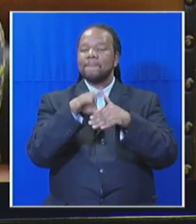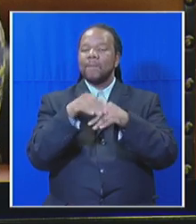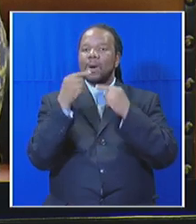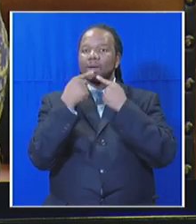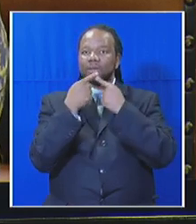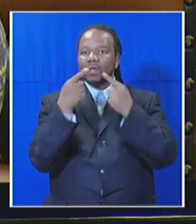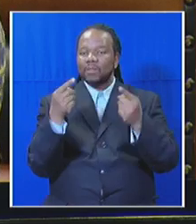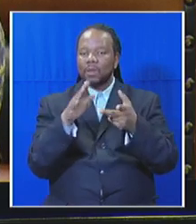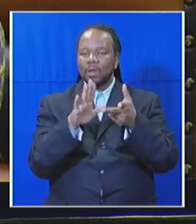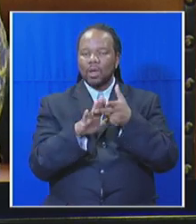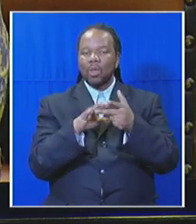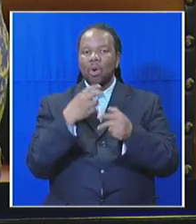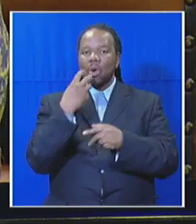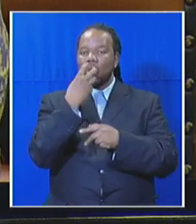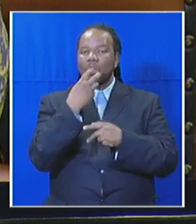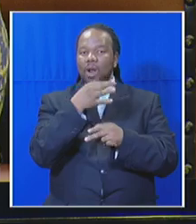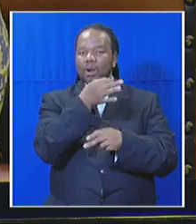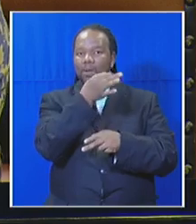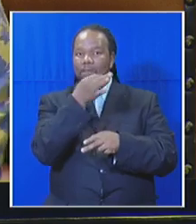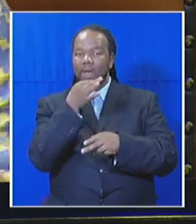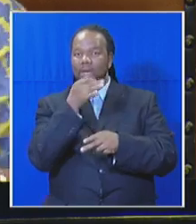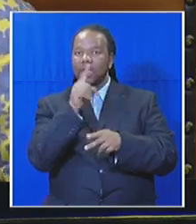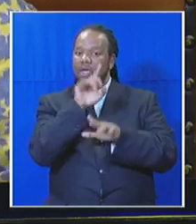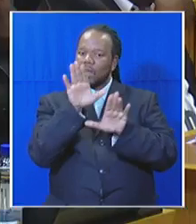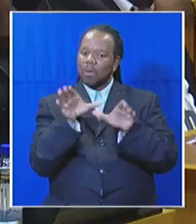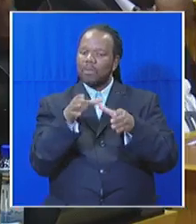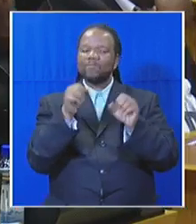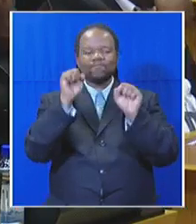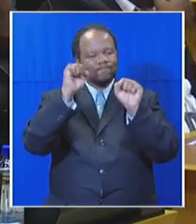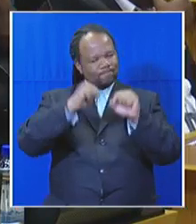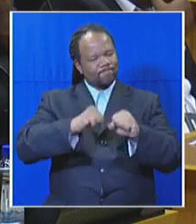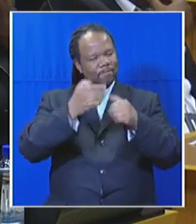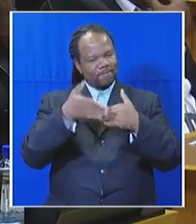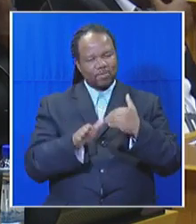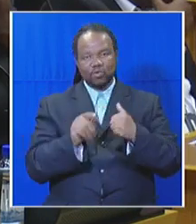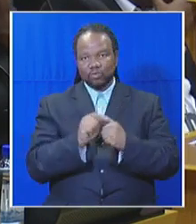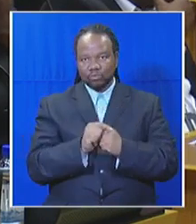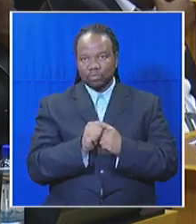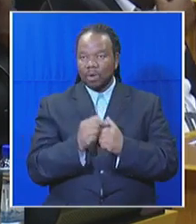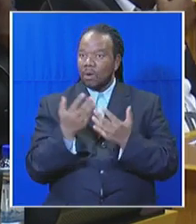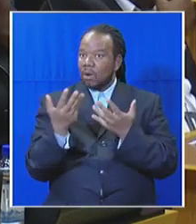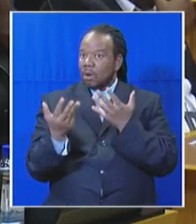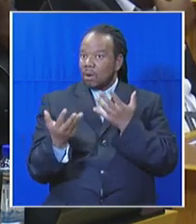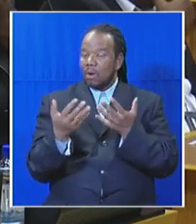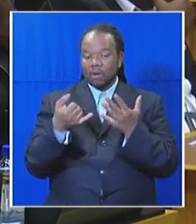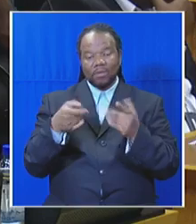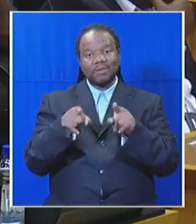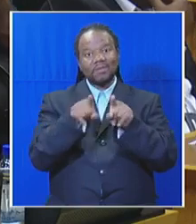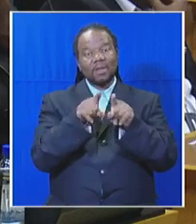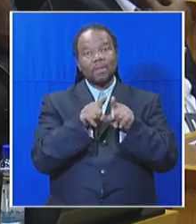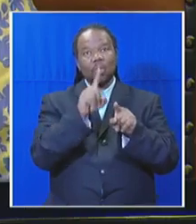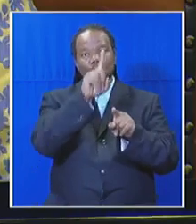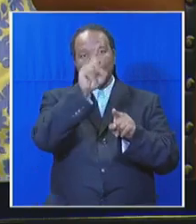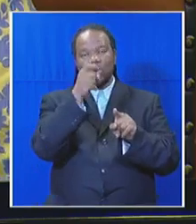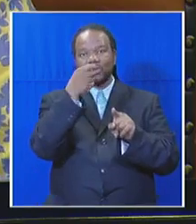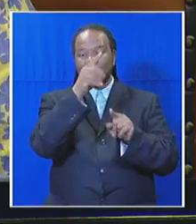was agreed and determined. And the order of the question paper today is